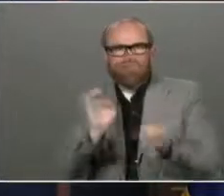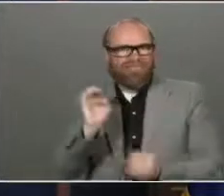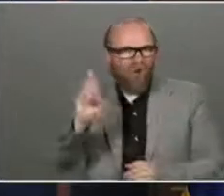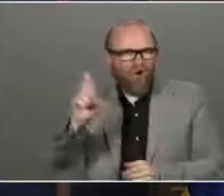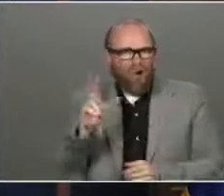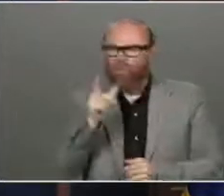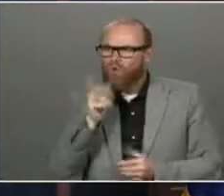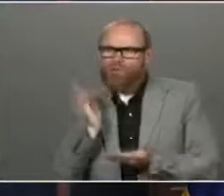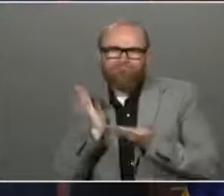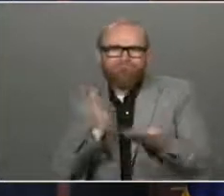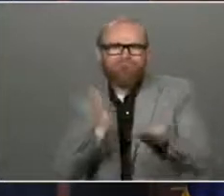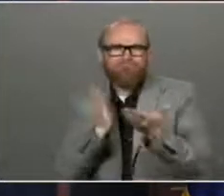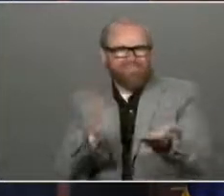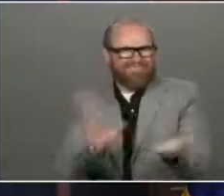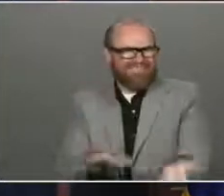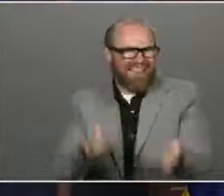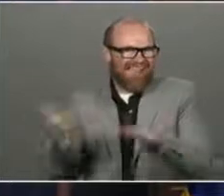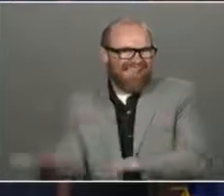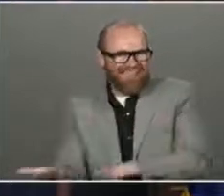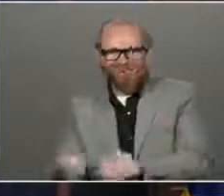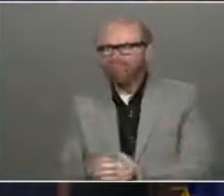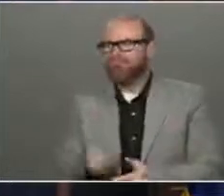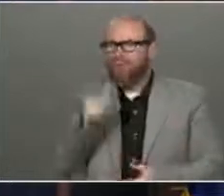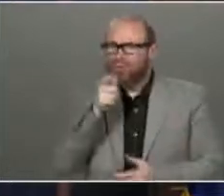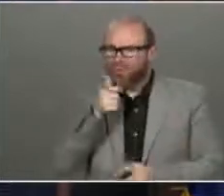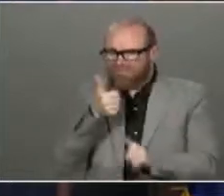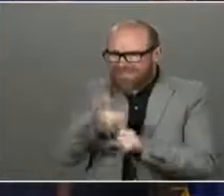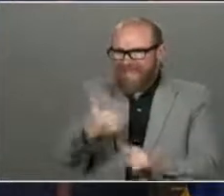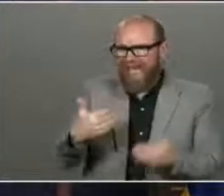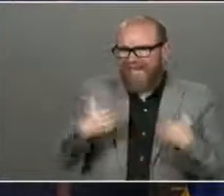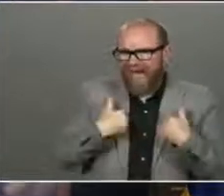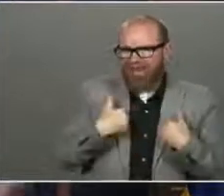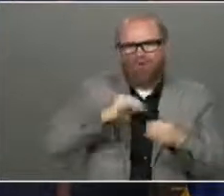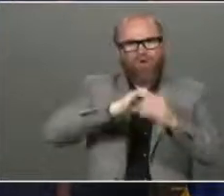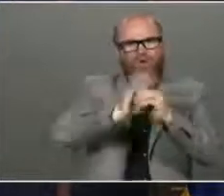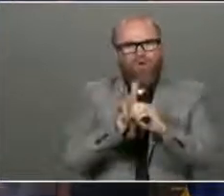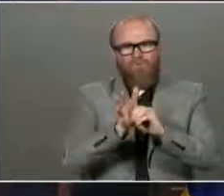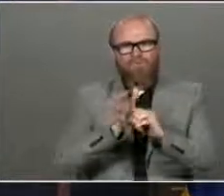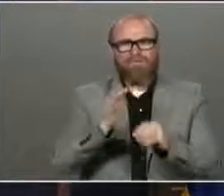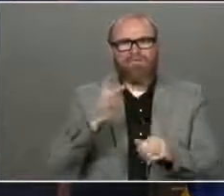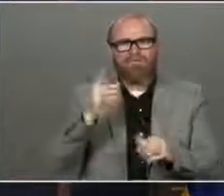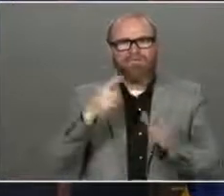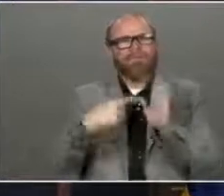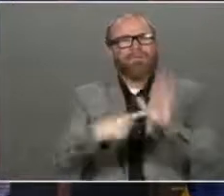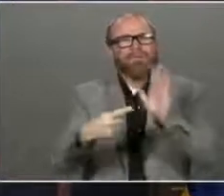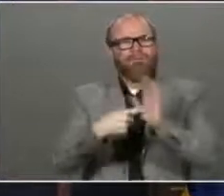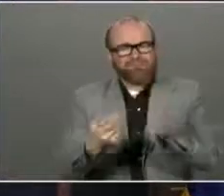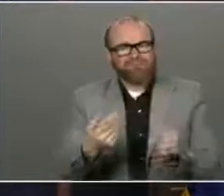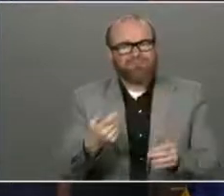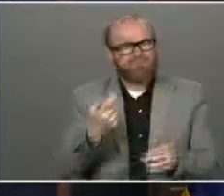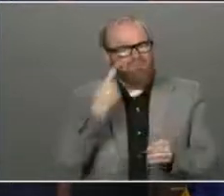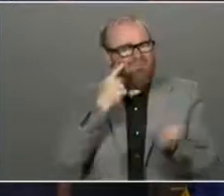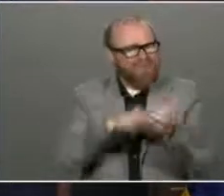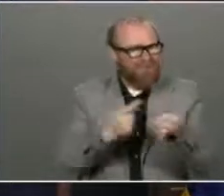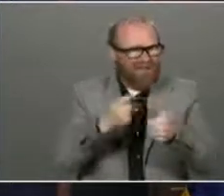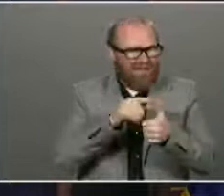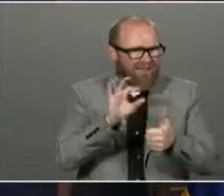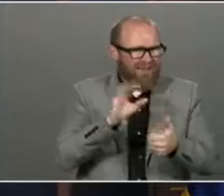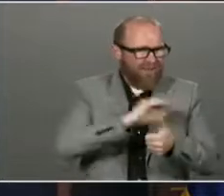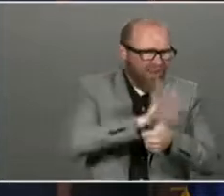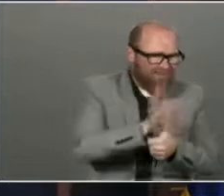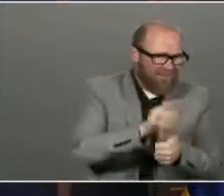that, how many people are going with COVID-like symptoms. They're being tested. We can tell if it's the flu, RSV, COVID, something else.